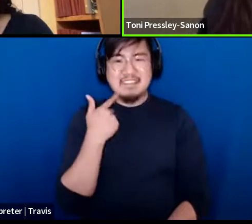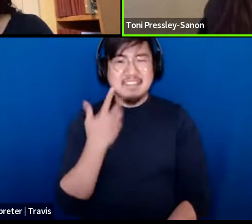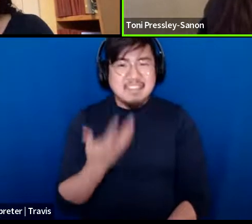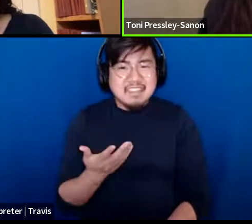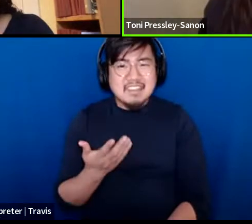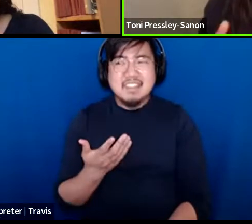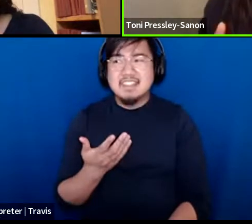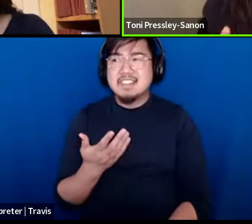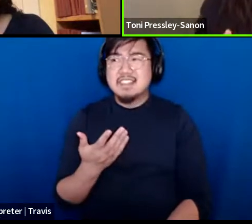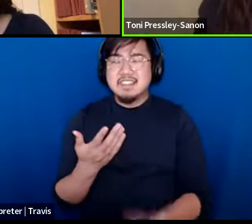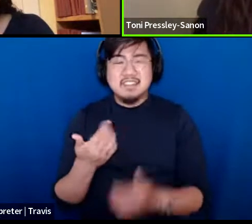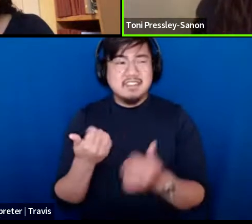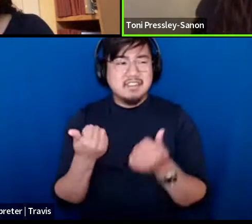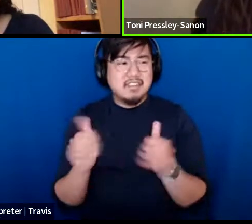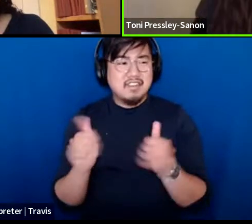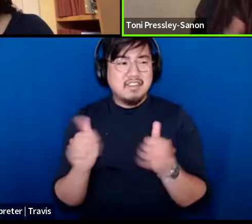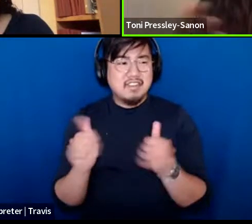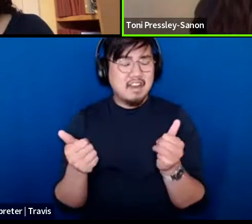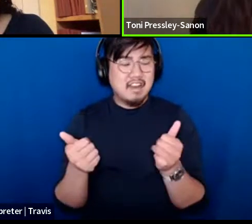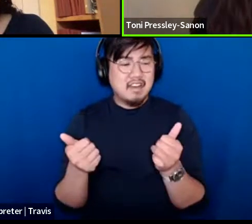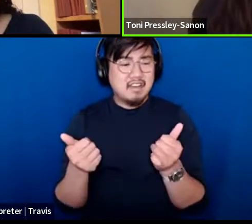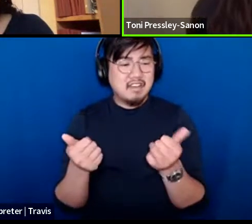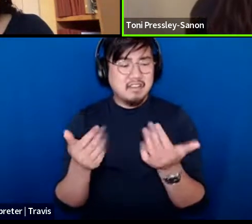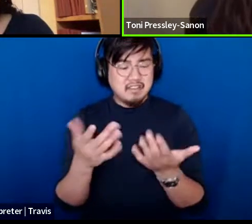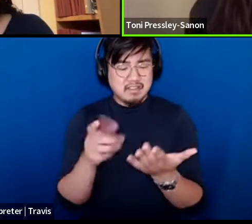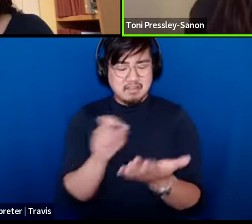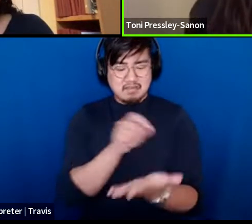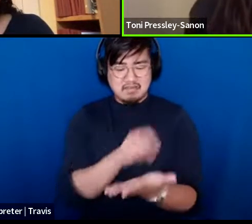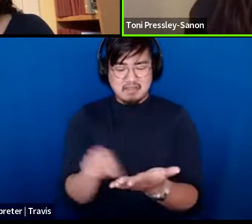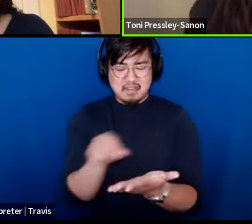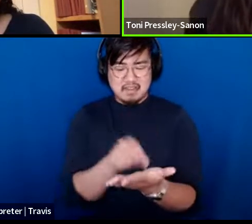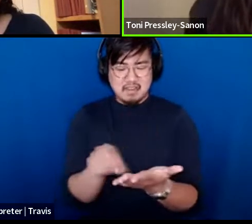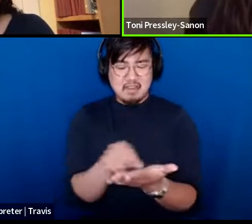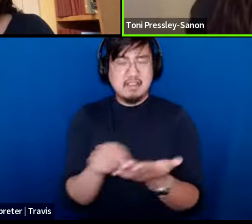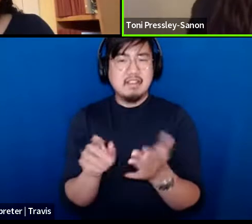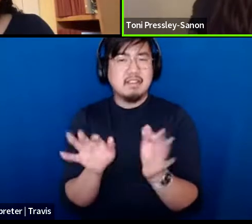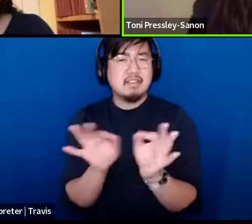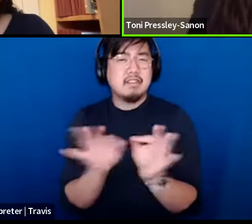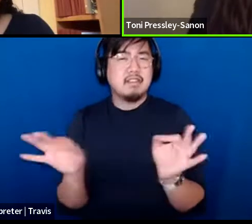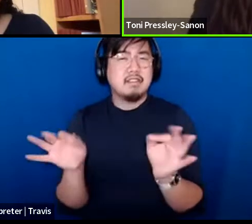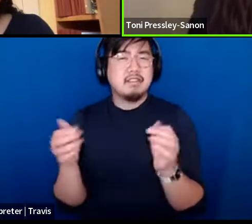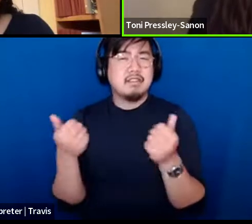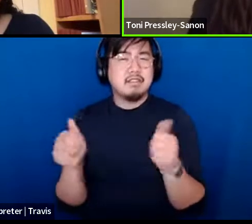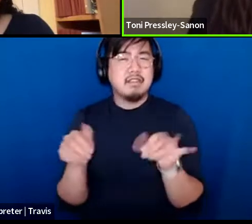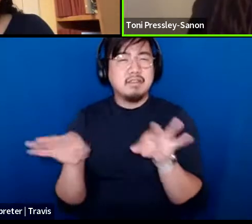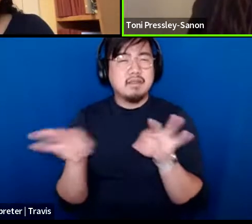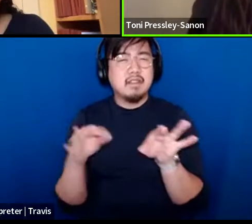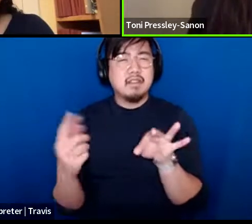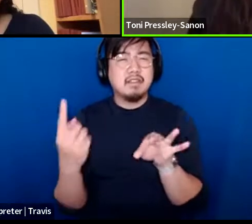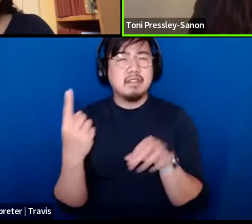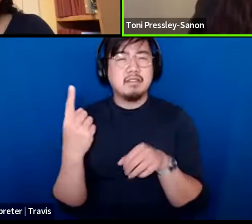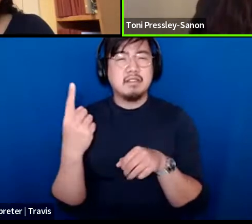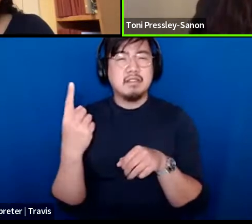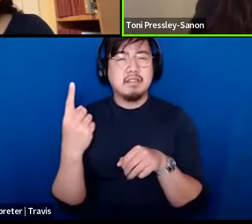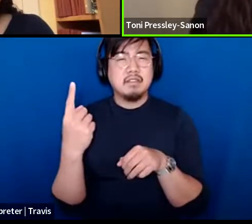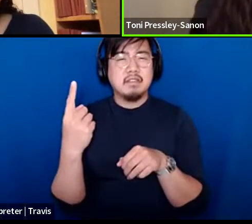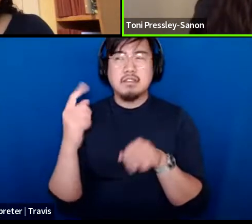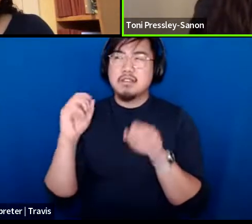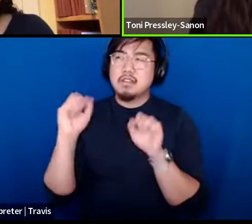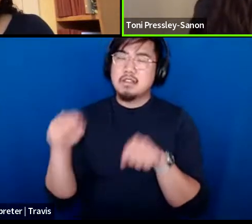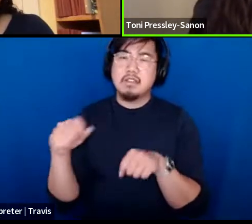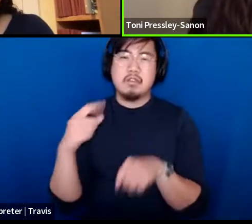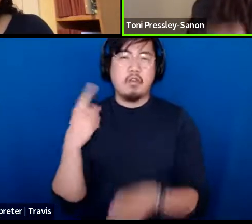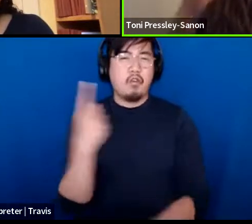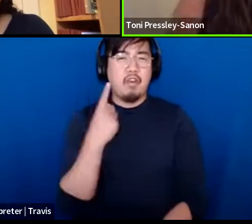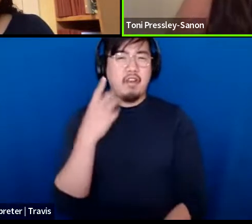to be trying to put into words something that can only be in some ways